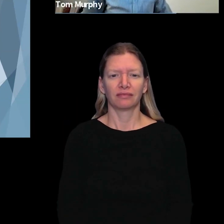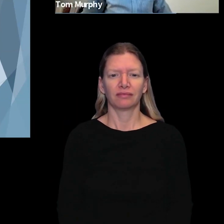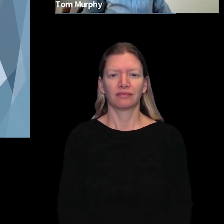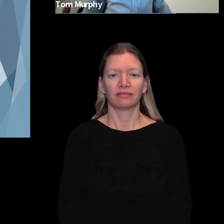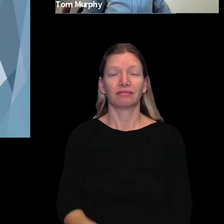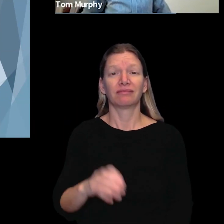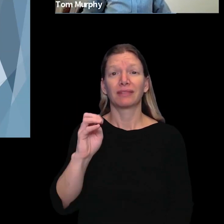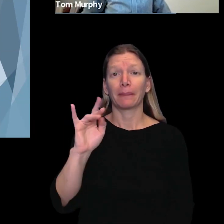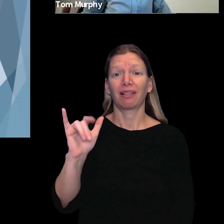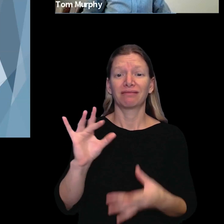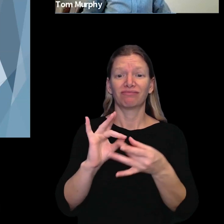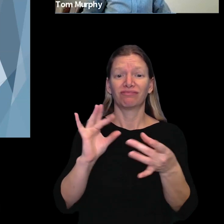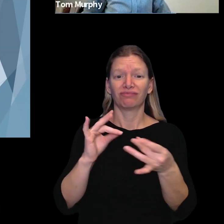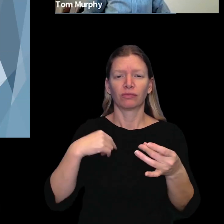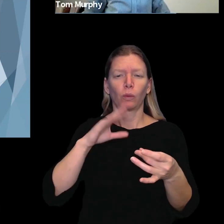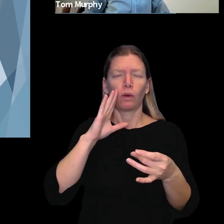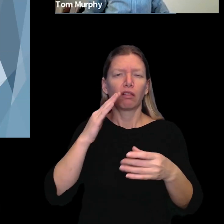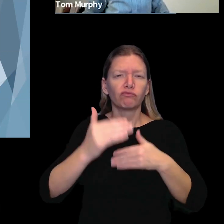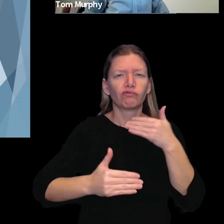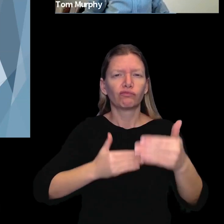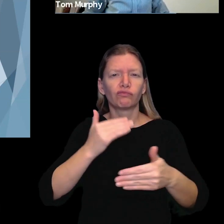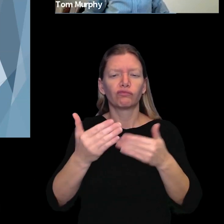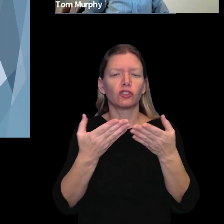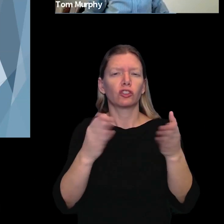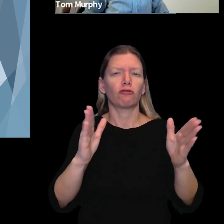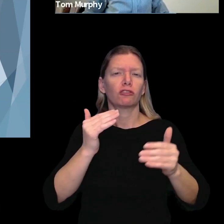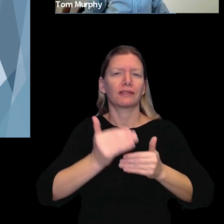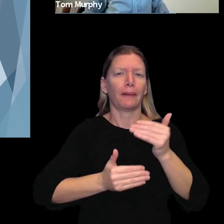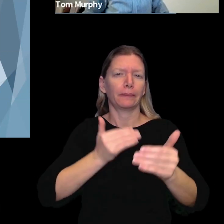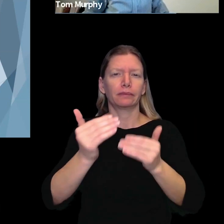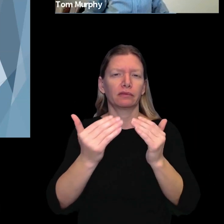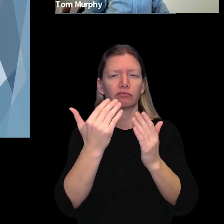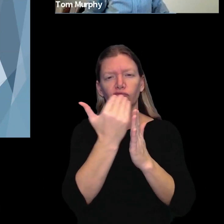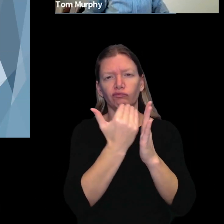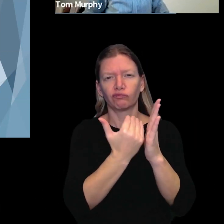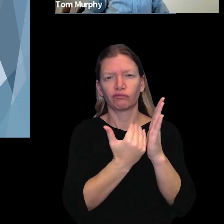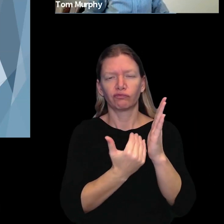wall. So, as Emily noted, we're going to take you through